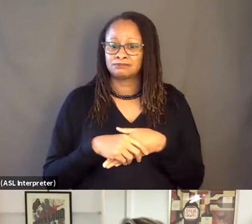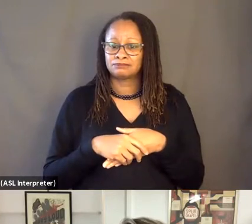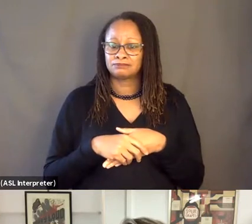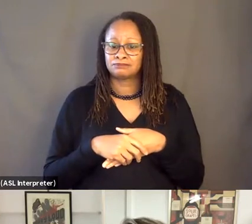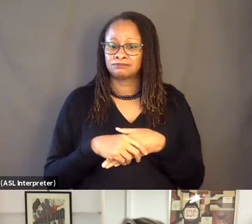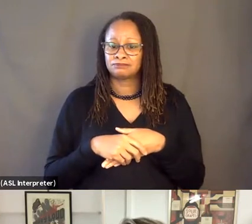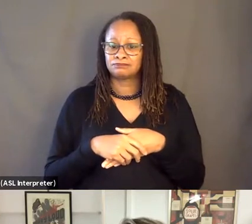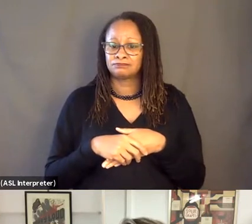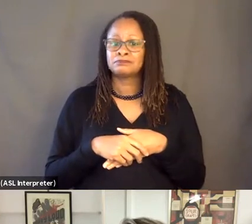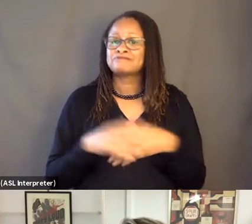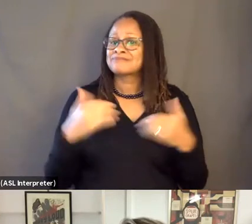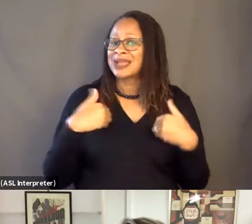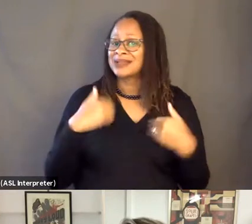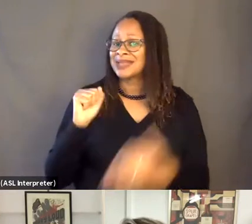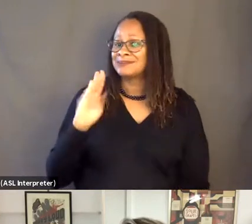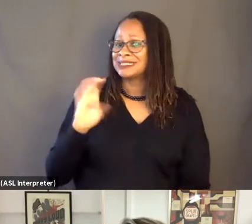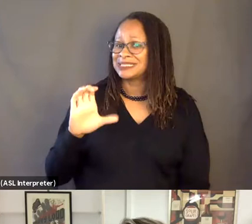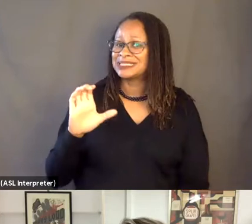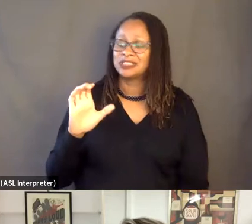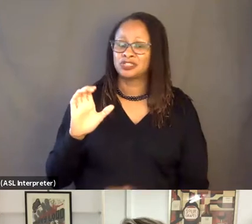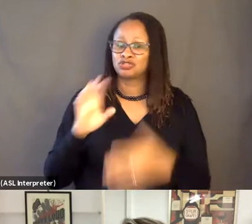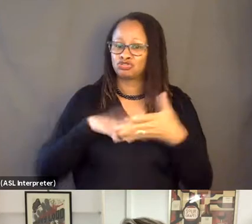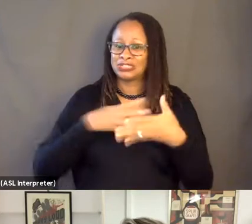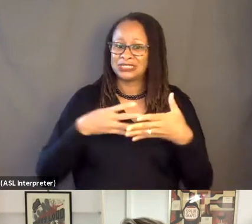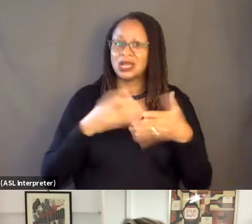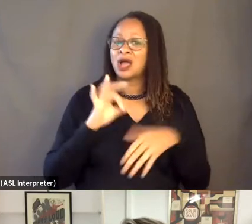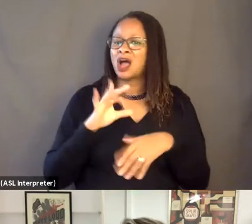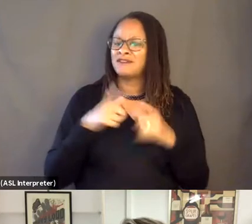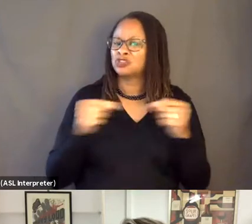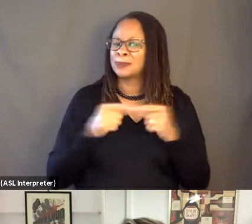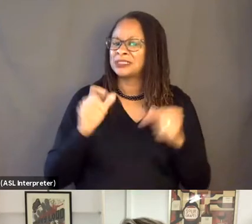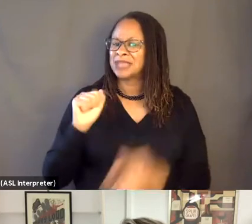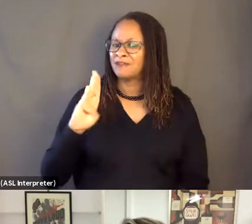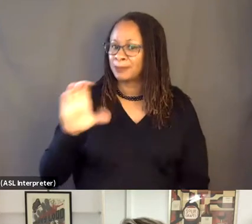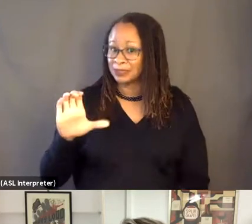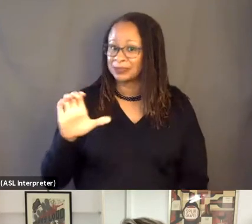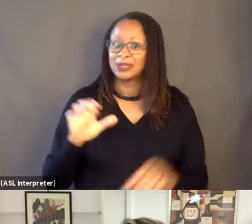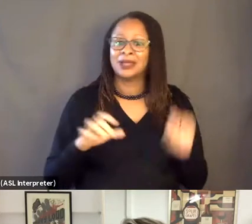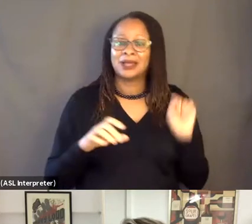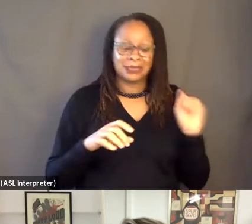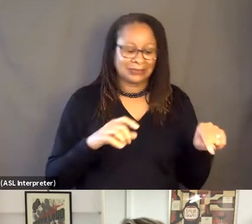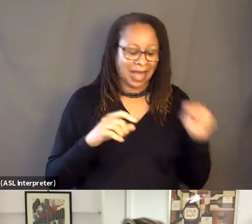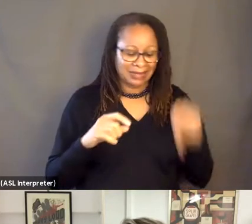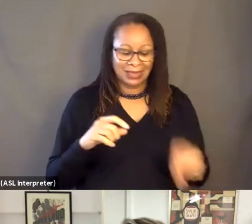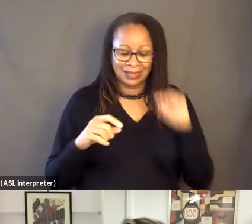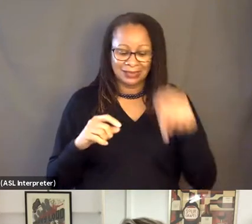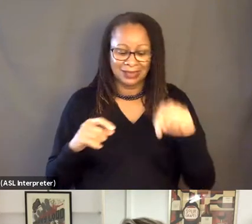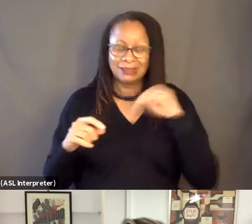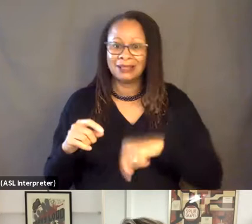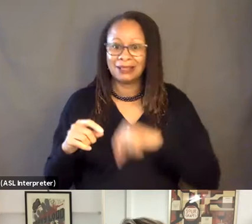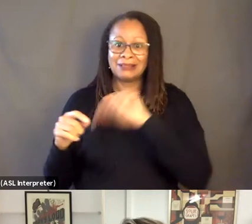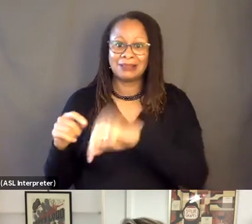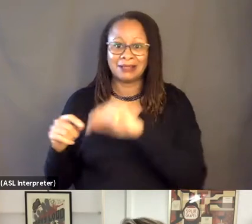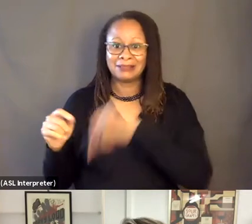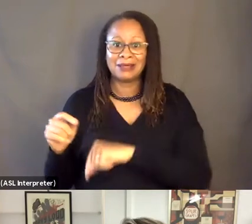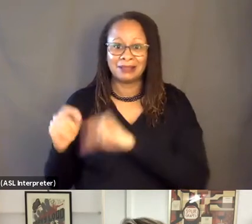an alphabet grid or letterboard of the Japanese alphabet and voicing the syllables of the words